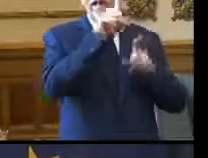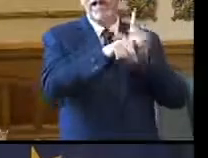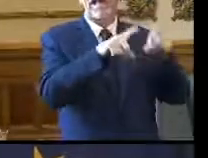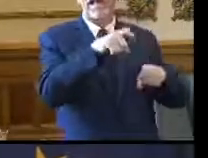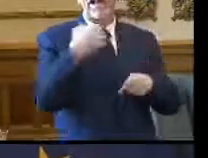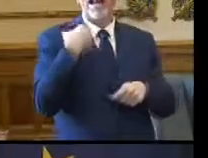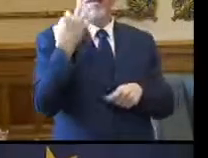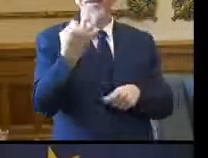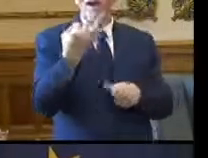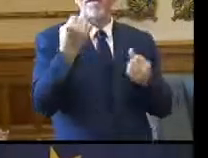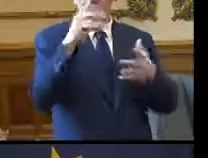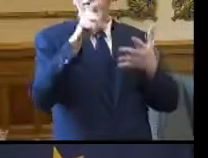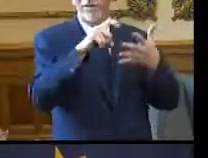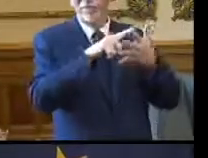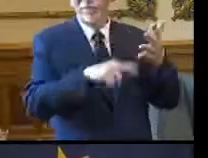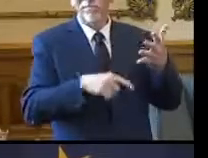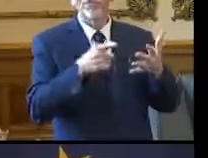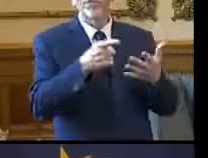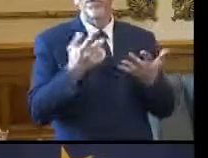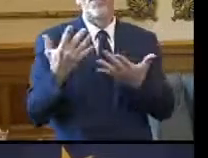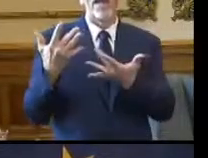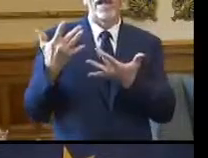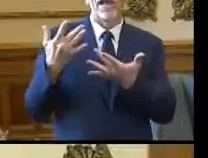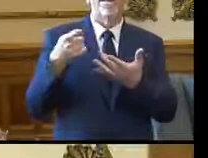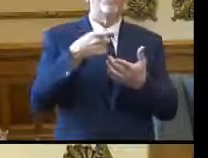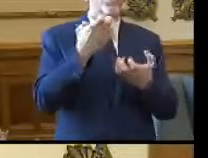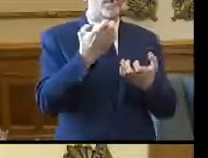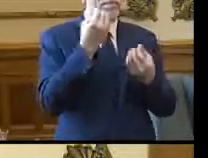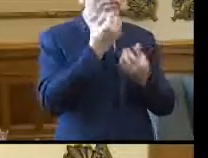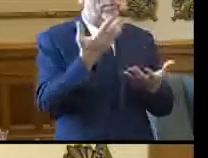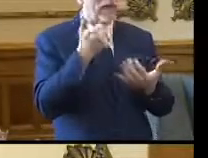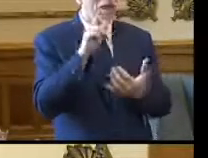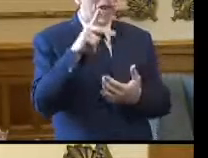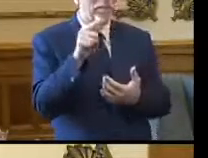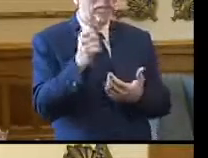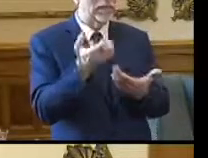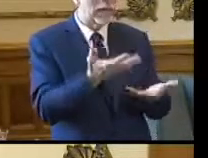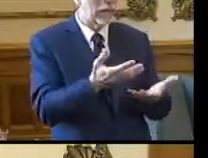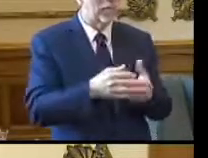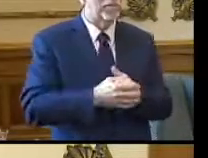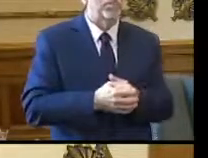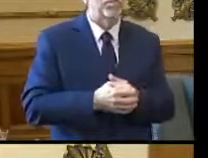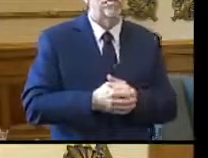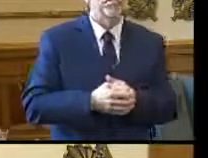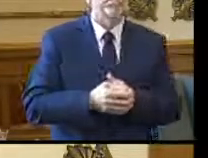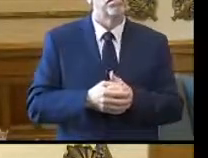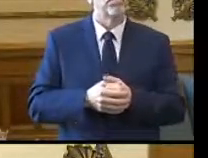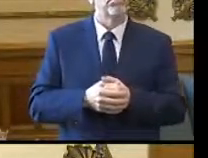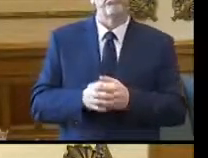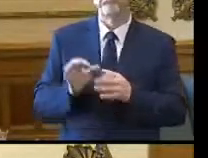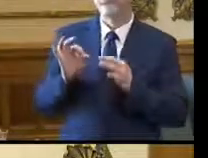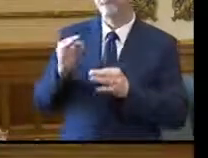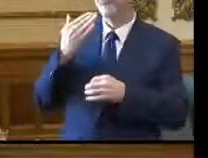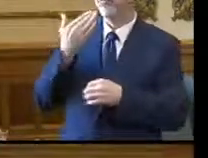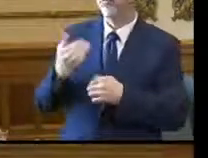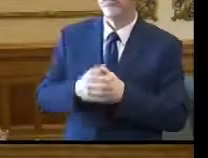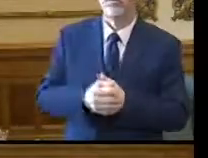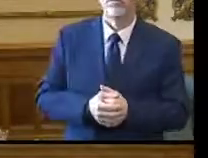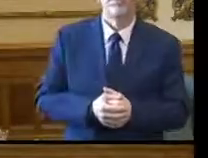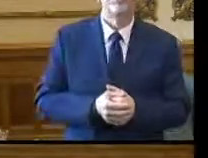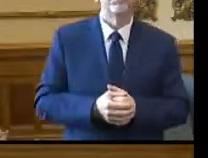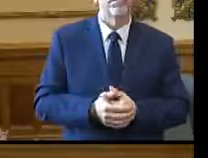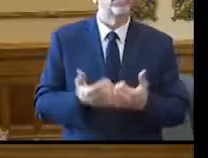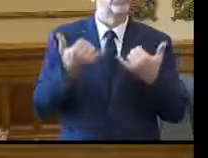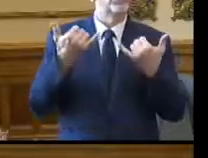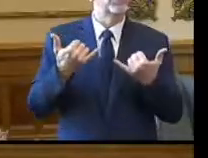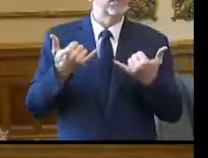Friday, and you were awaiting guidance. You want to share any updates that you have 48 hours later? Sure. So